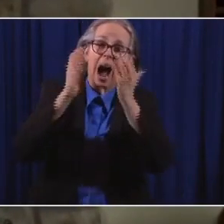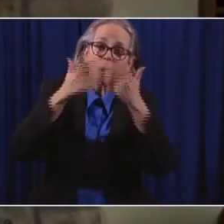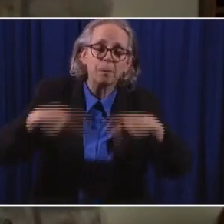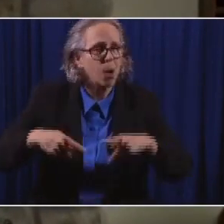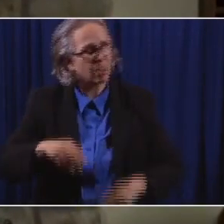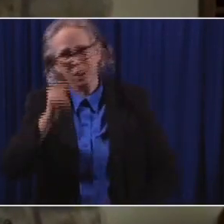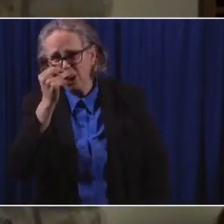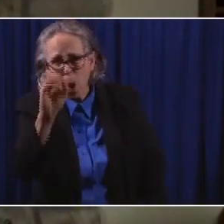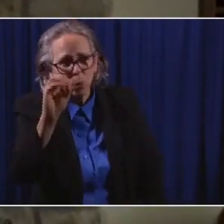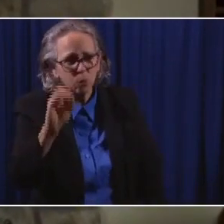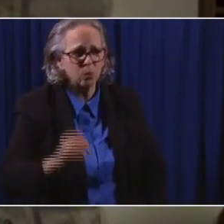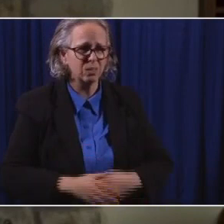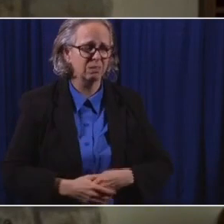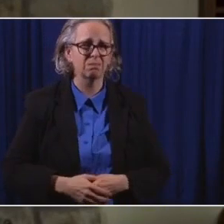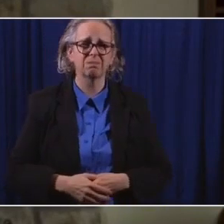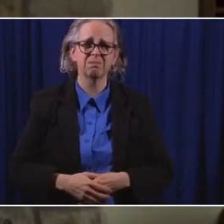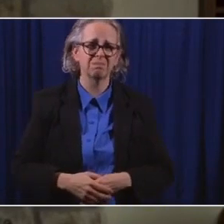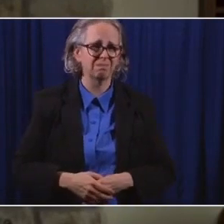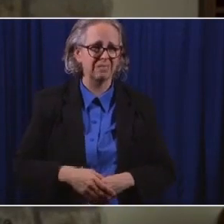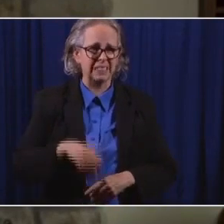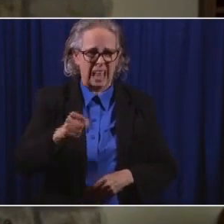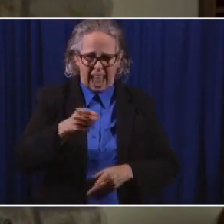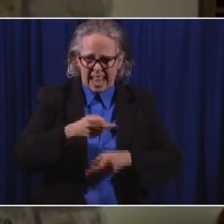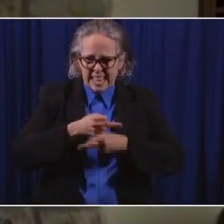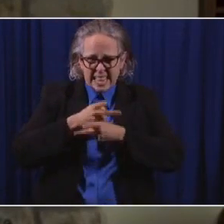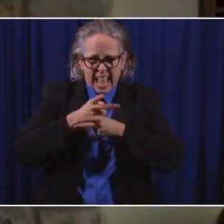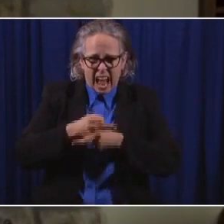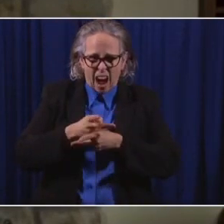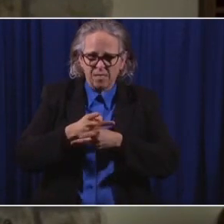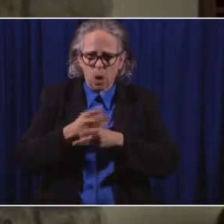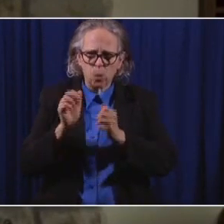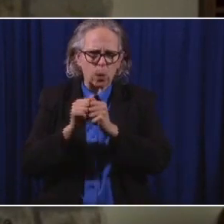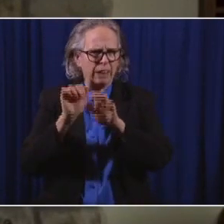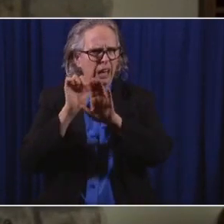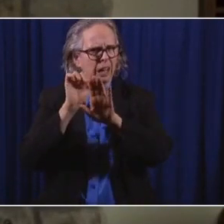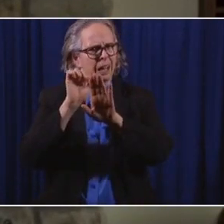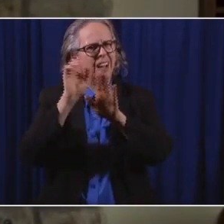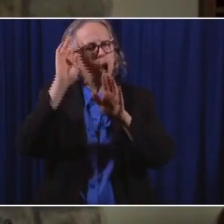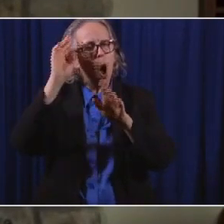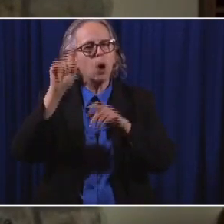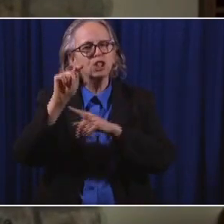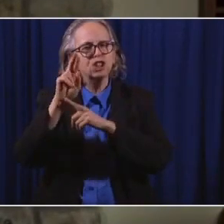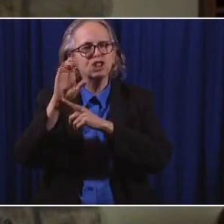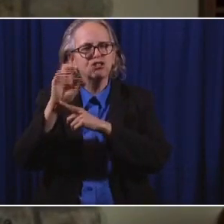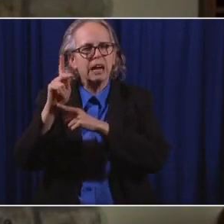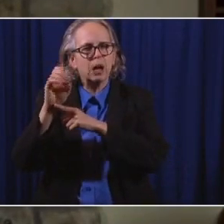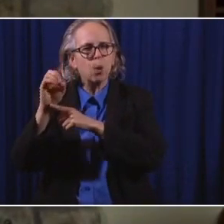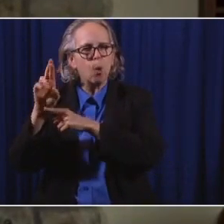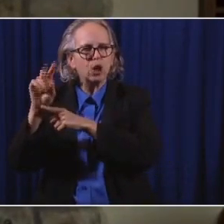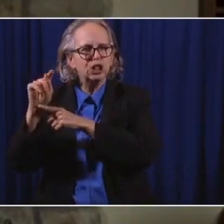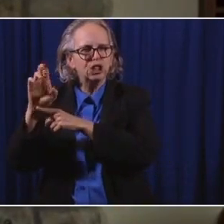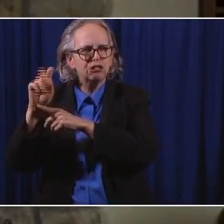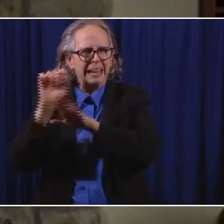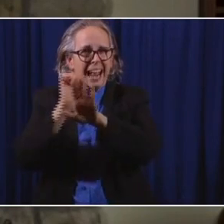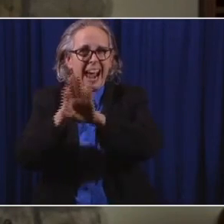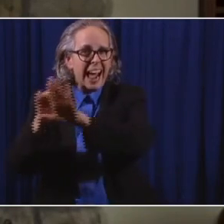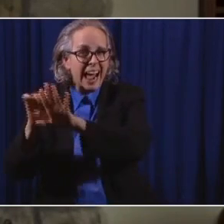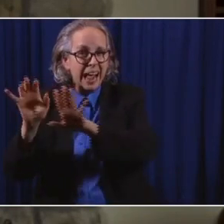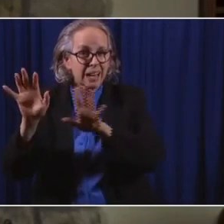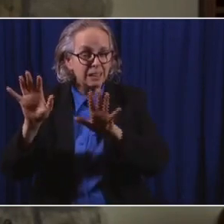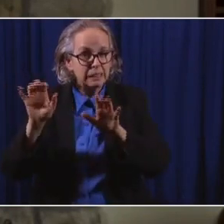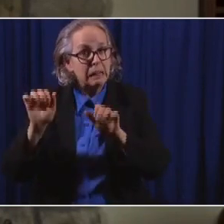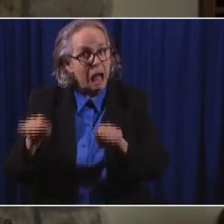carefully do trick or treat if we're careful in how we go about it. You know, we can do most things,